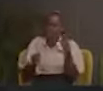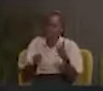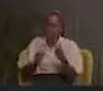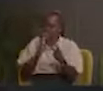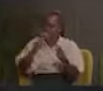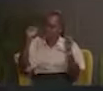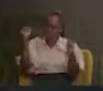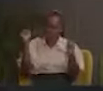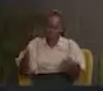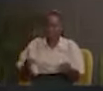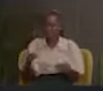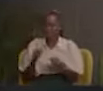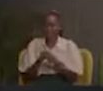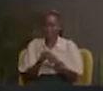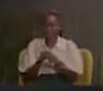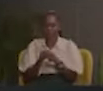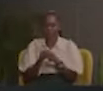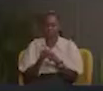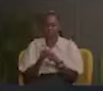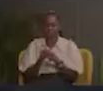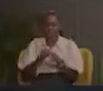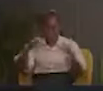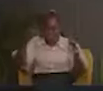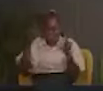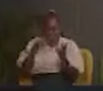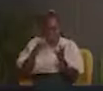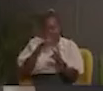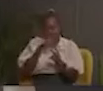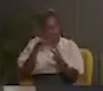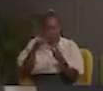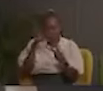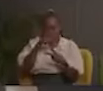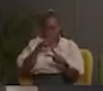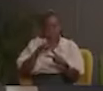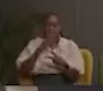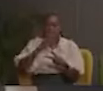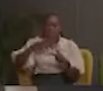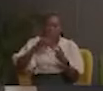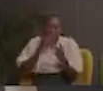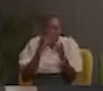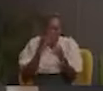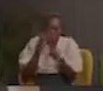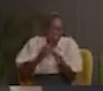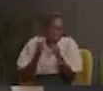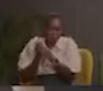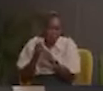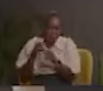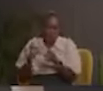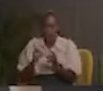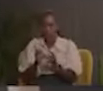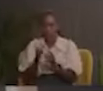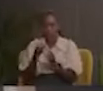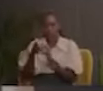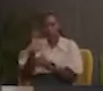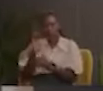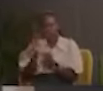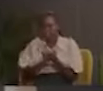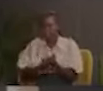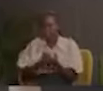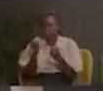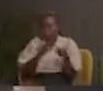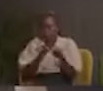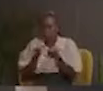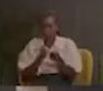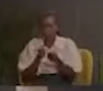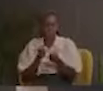ability. These are the dimensions of God that control conviction. You must know that God is a God